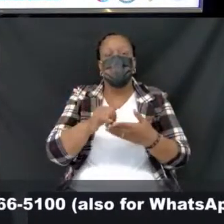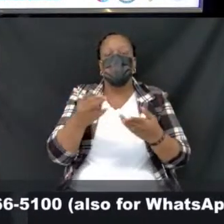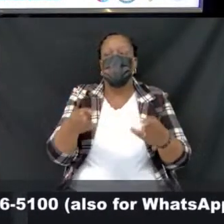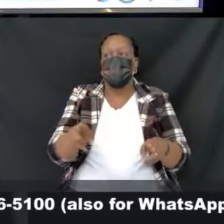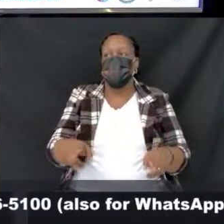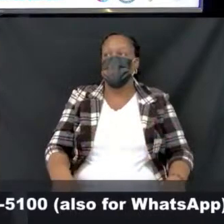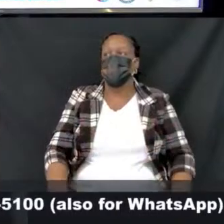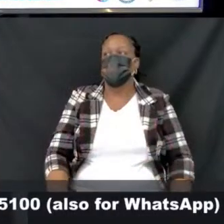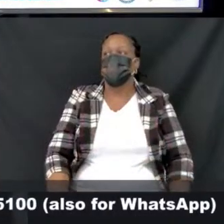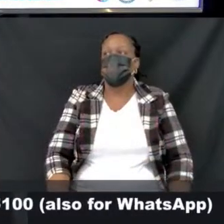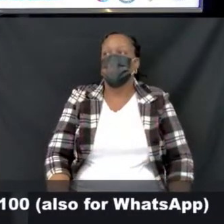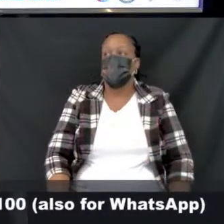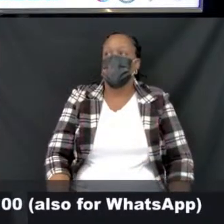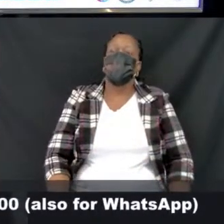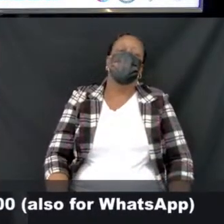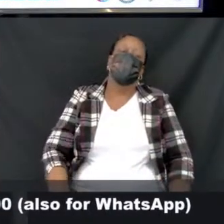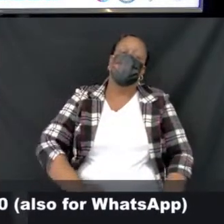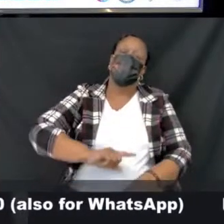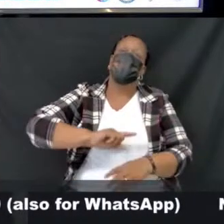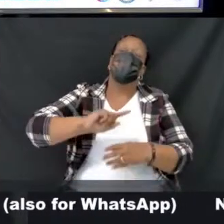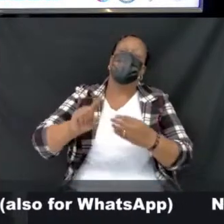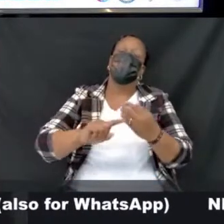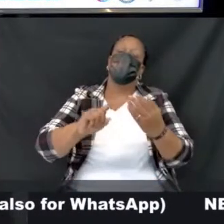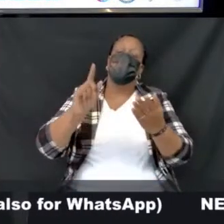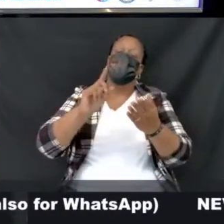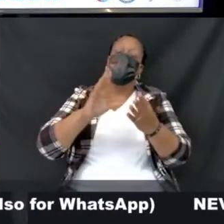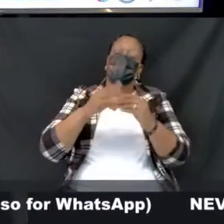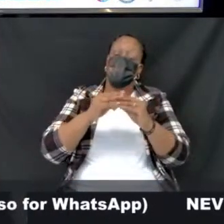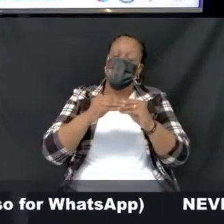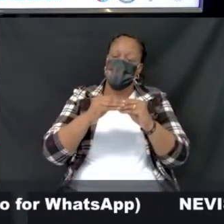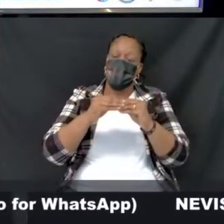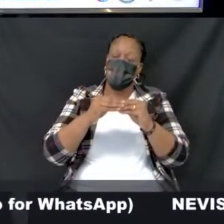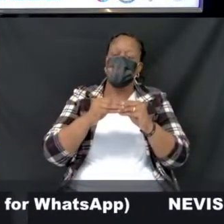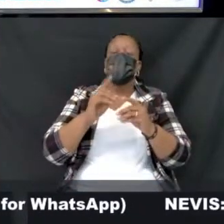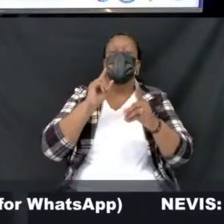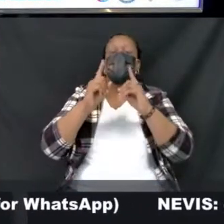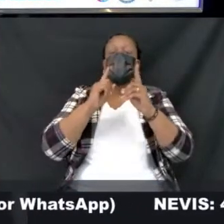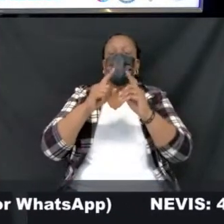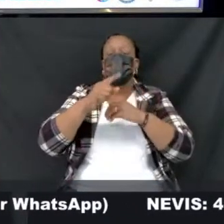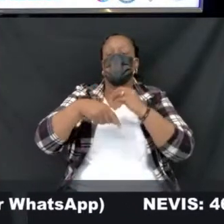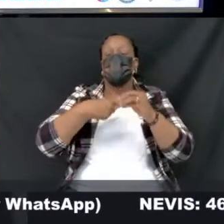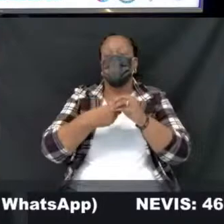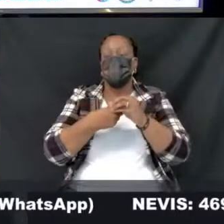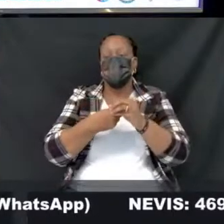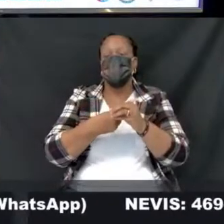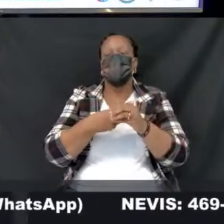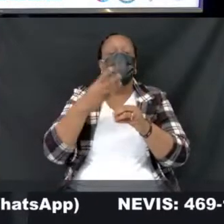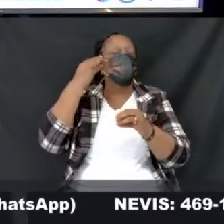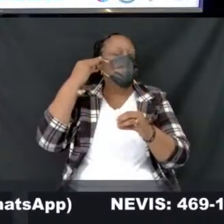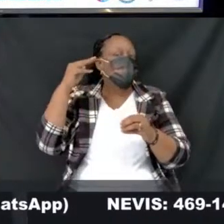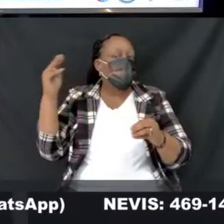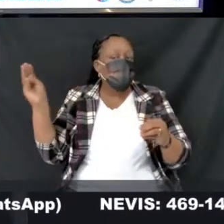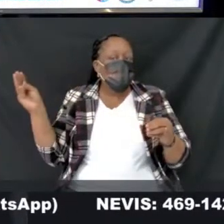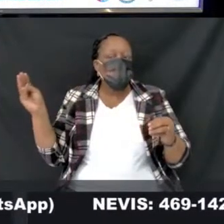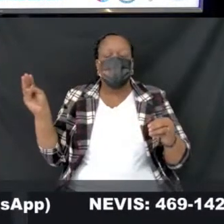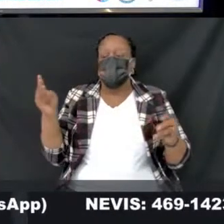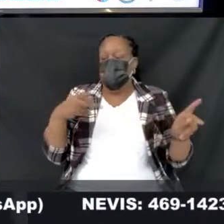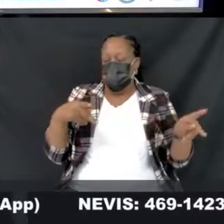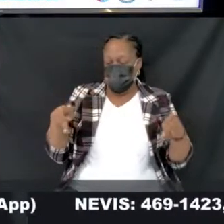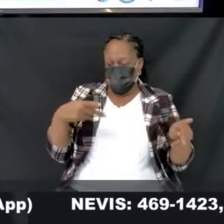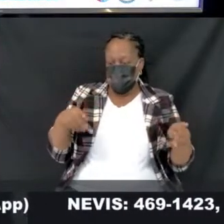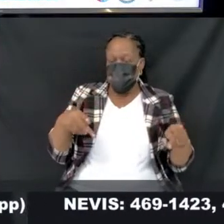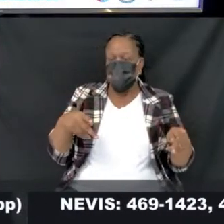agenda item for our next meeting to discuss the entertainment sector to comprehensively and to